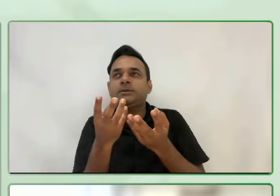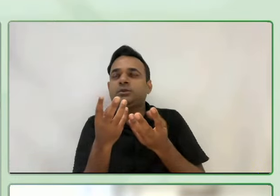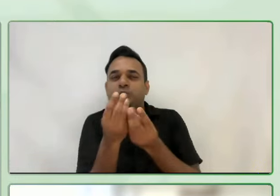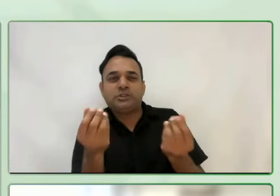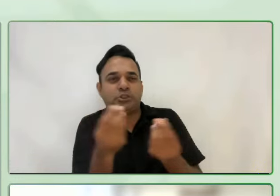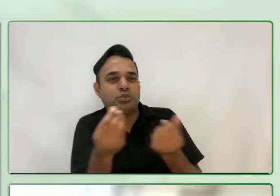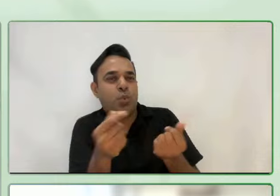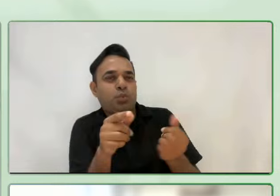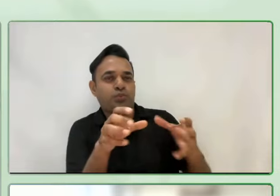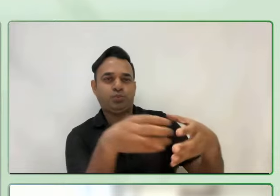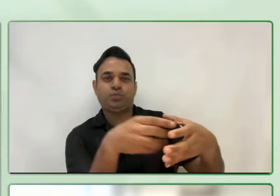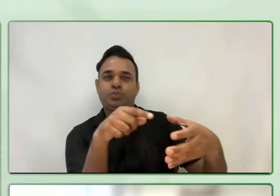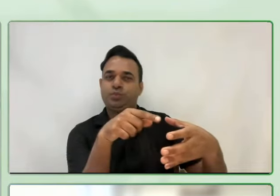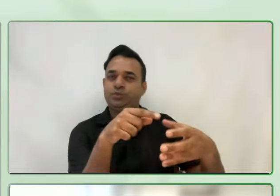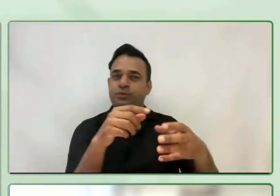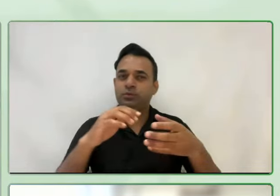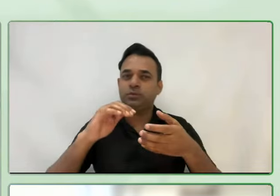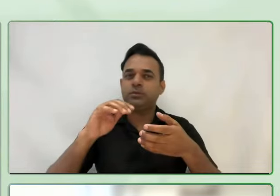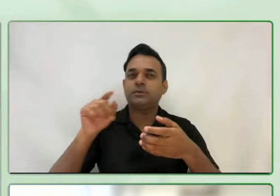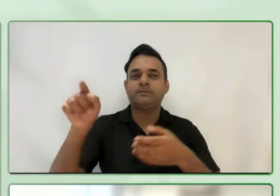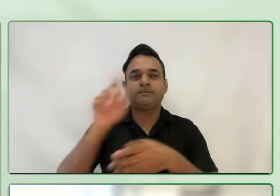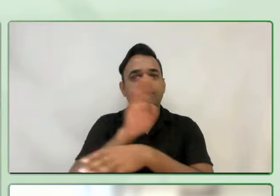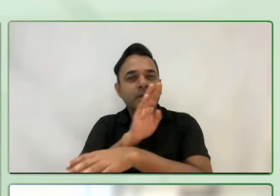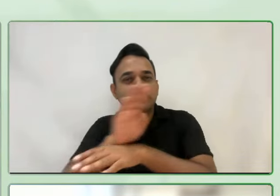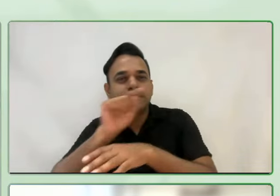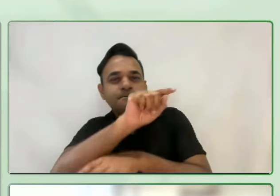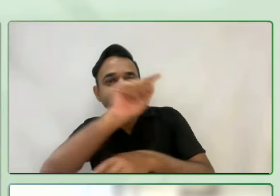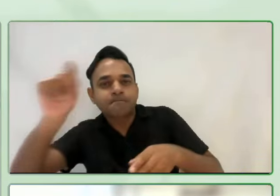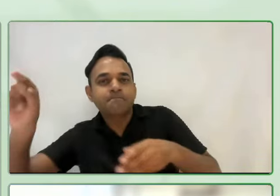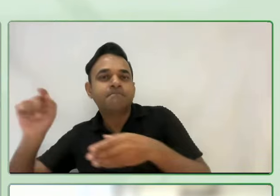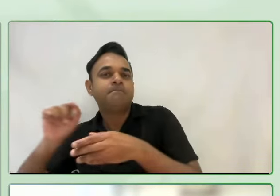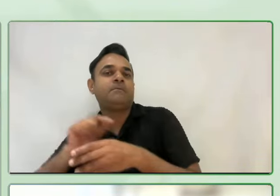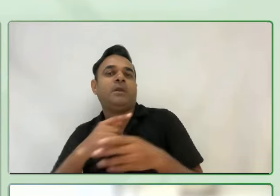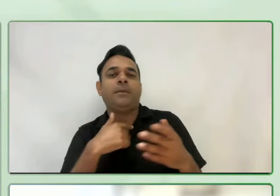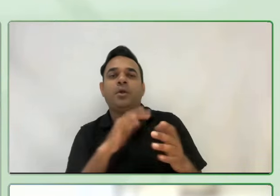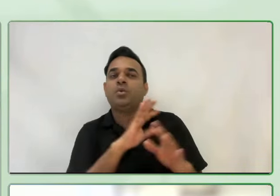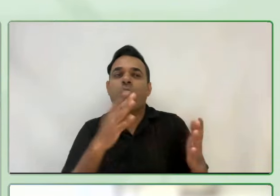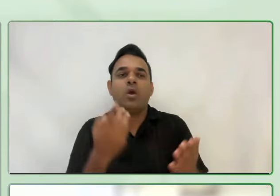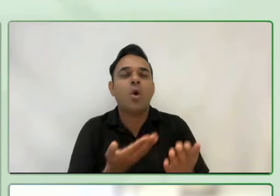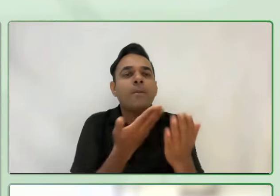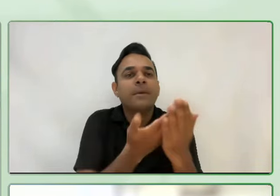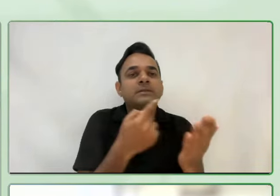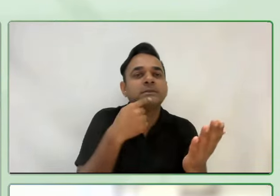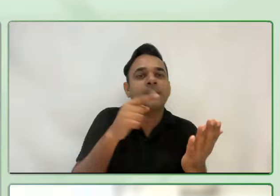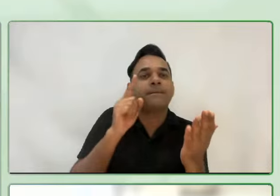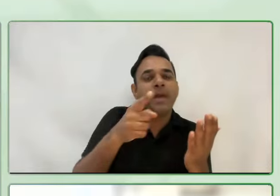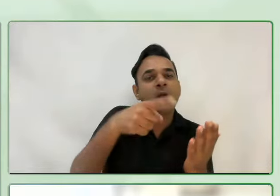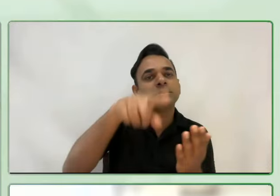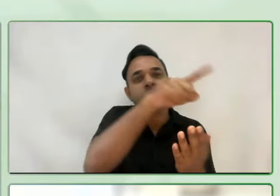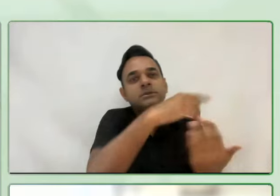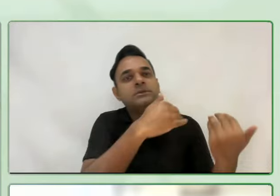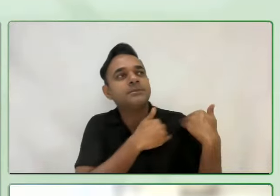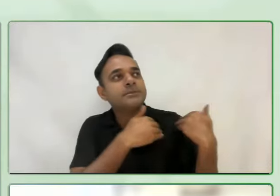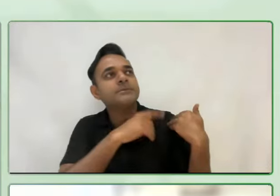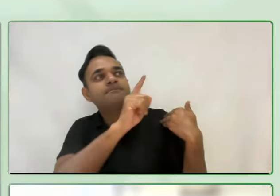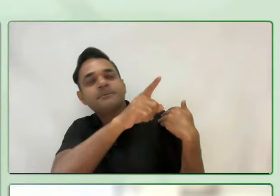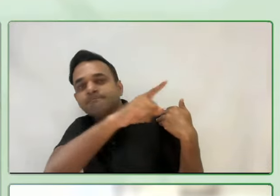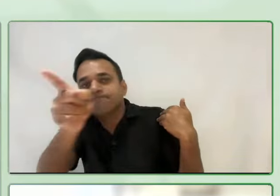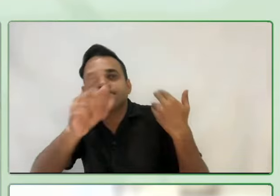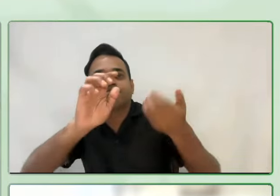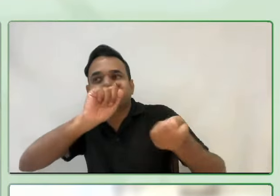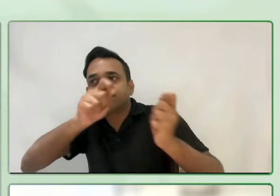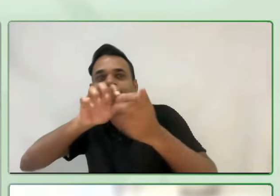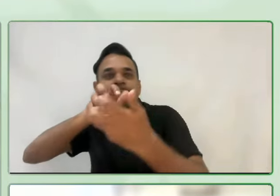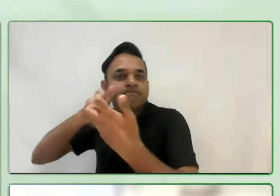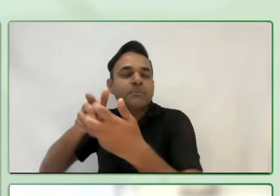property and facilities management lined up. What we're suggesting is the time has come to look at the role of a chief productivity officer. We